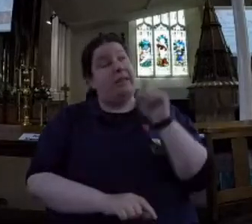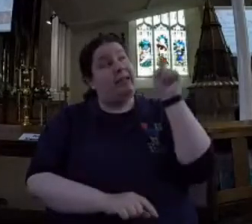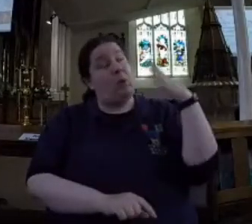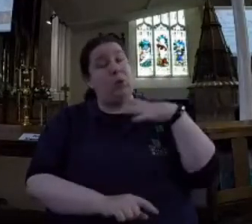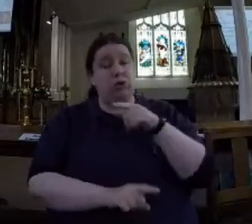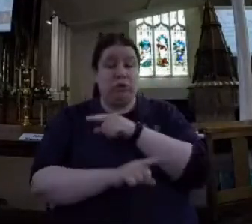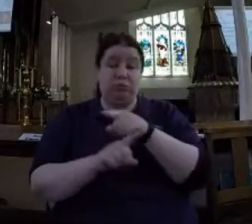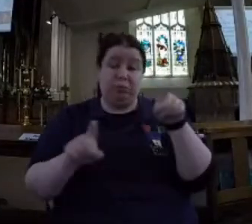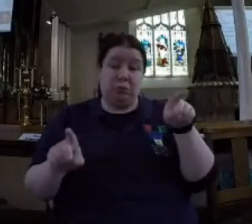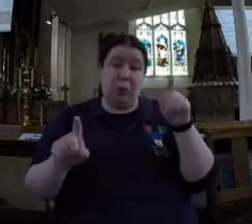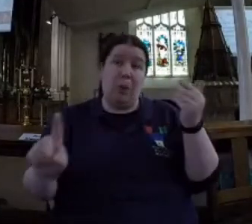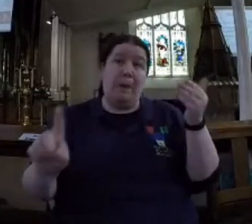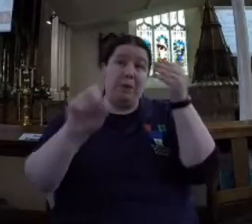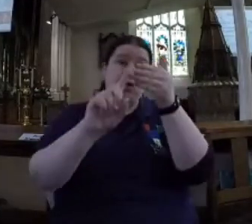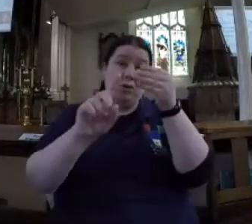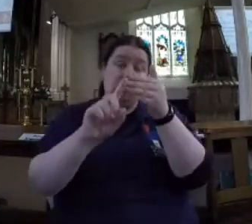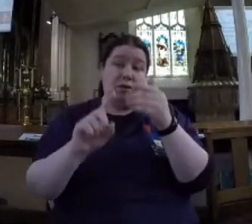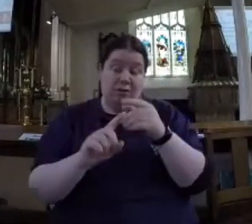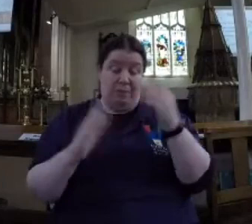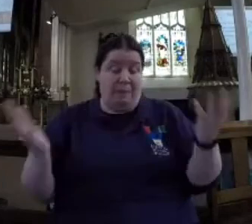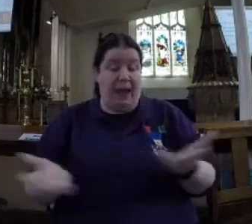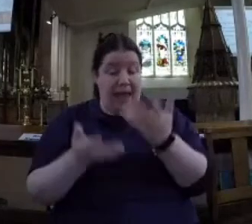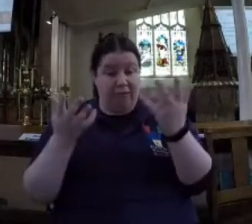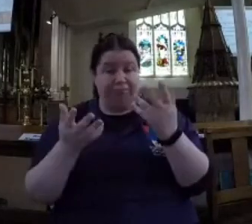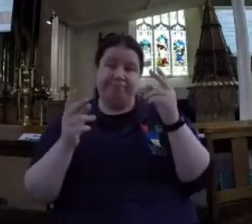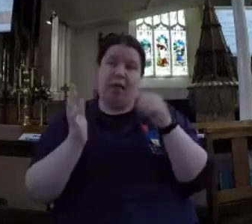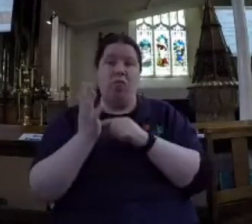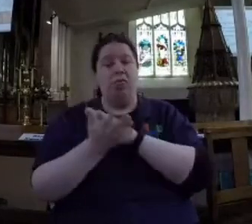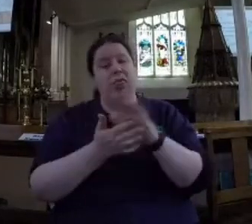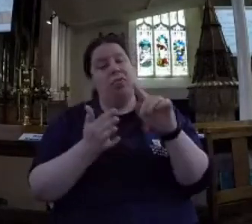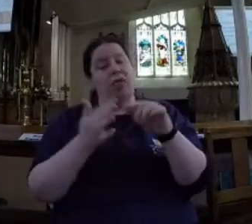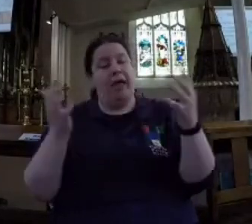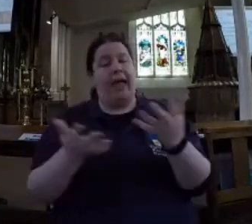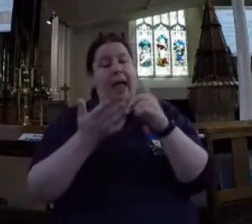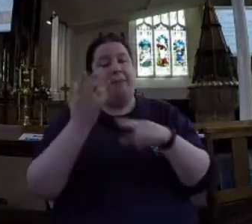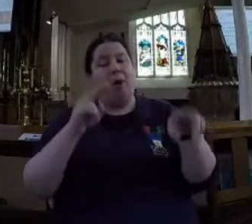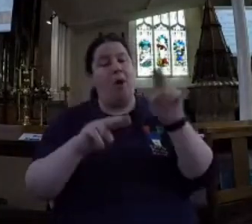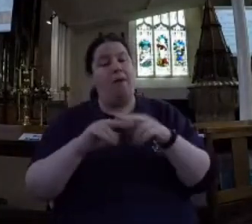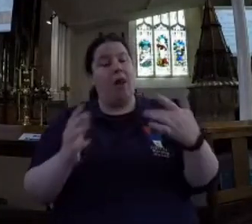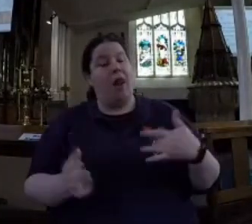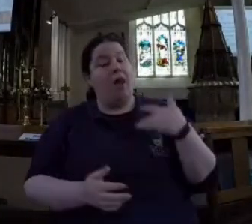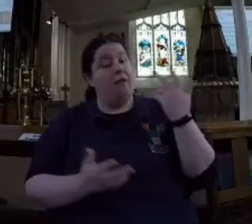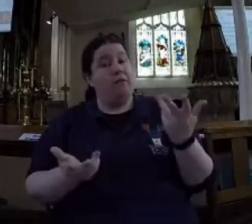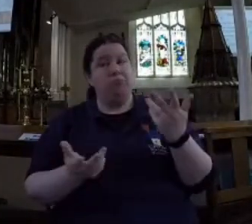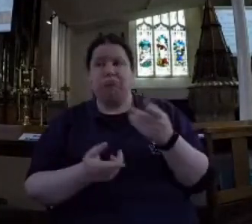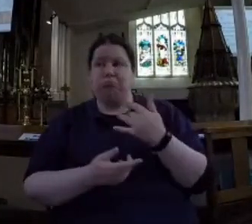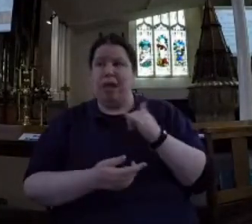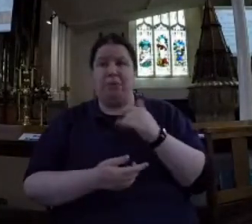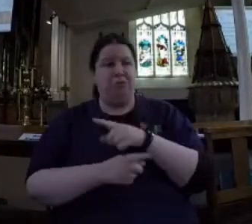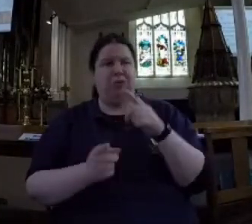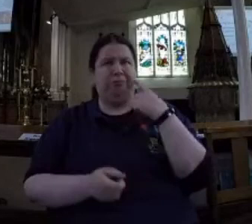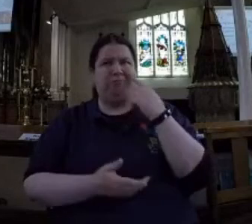play a real game. The game of life. Now, you may not feel sure you believe in